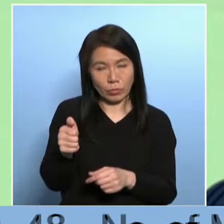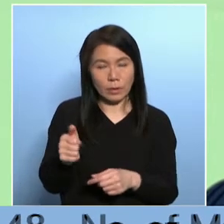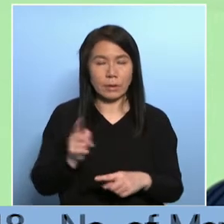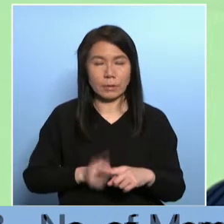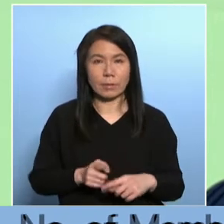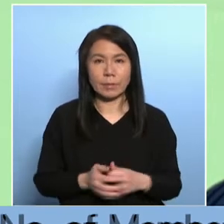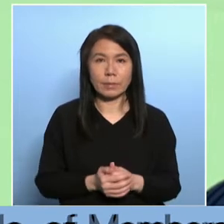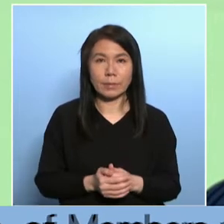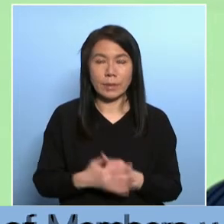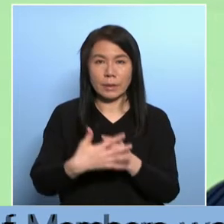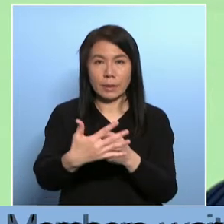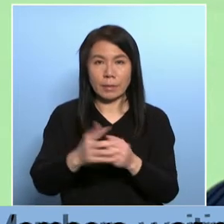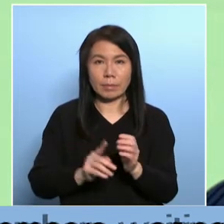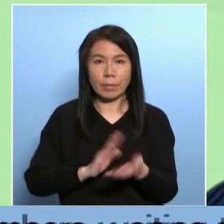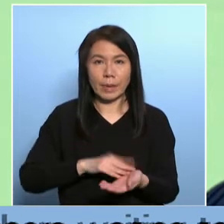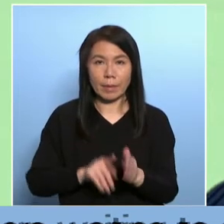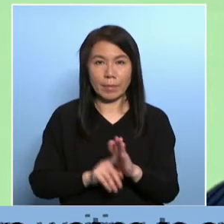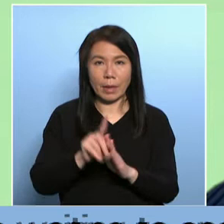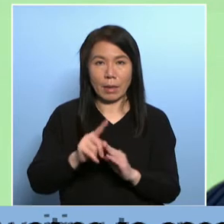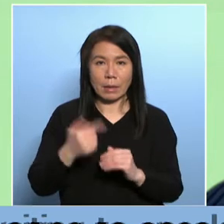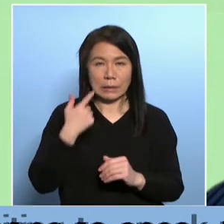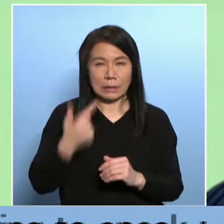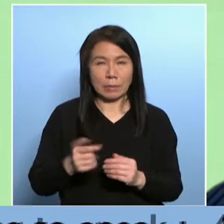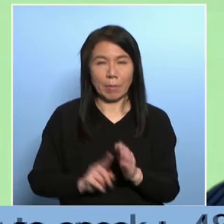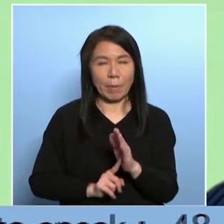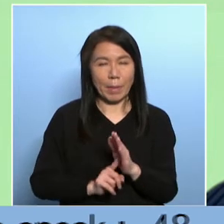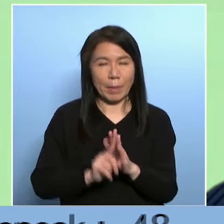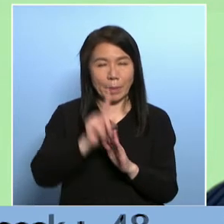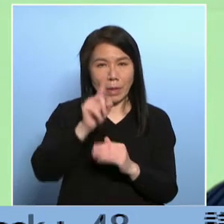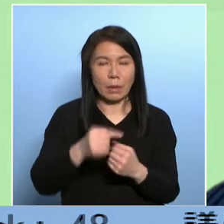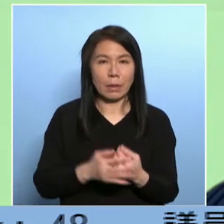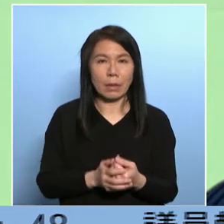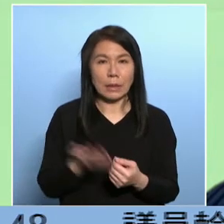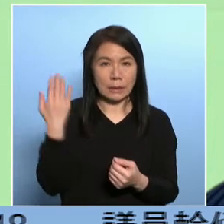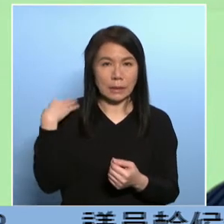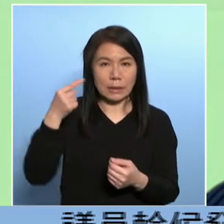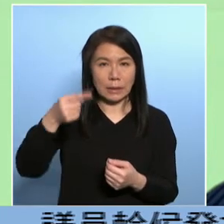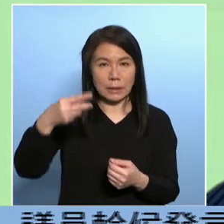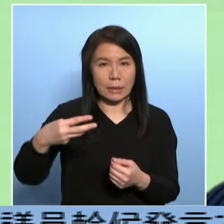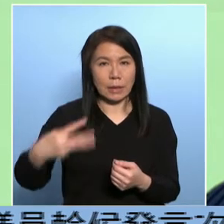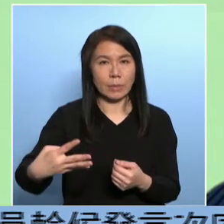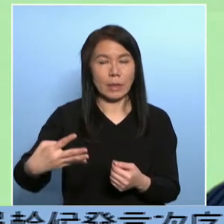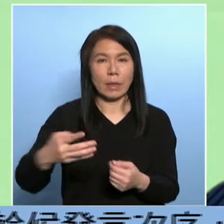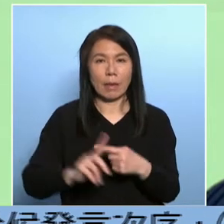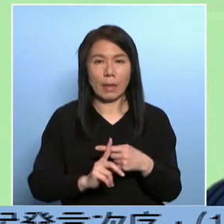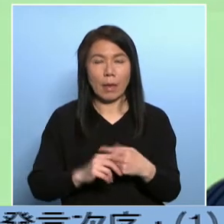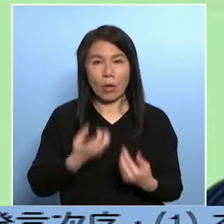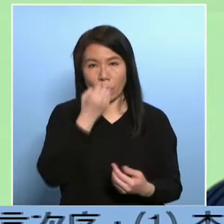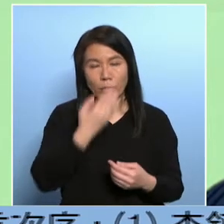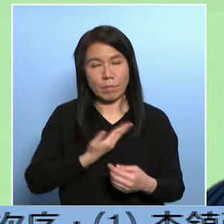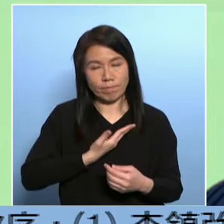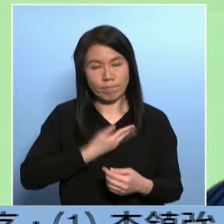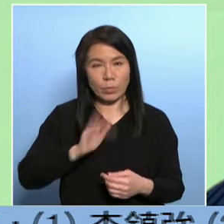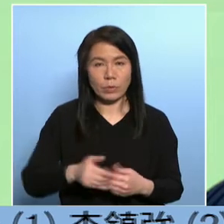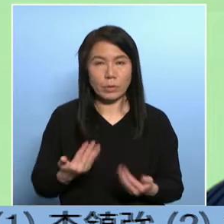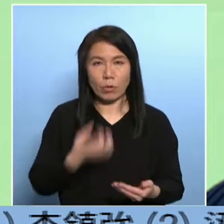No, they deserve a tribute from the public for their contribution. There's this onslaught of the fifth wave of epidemic. After four waves